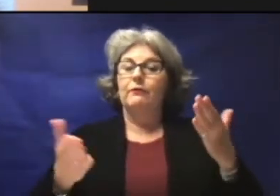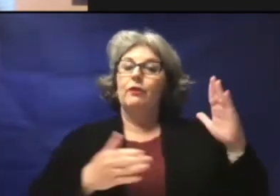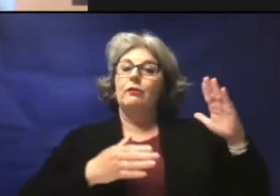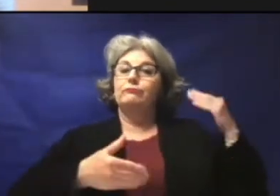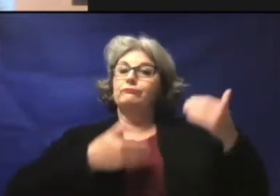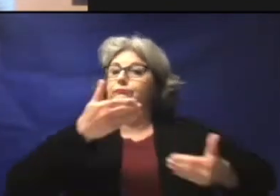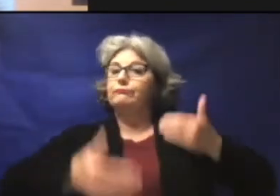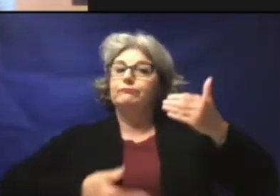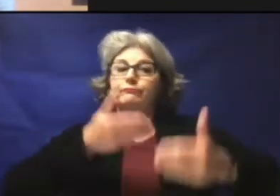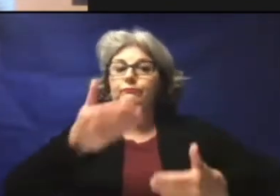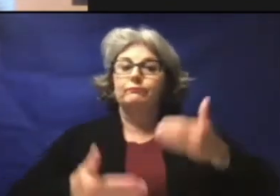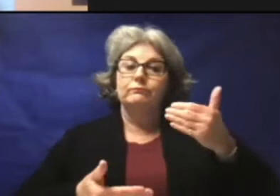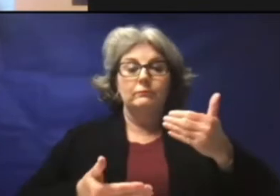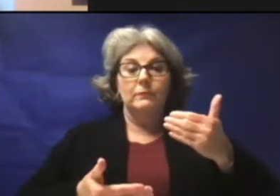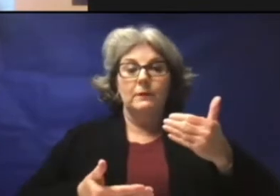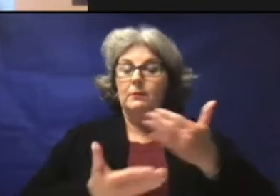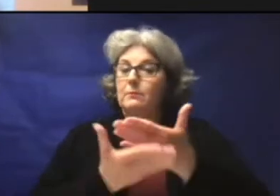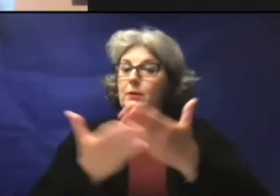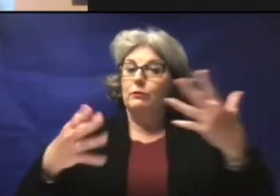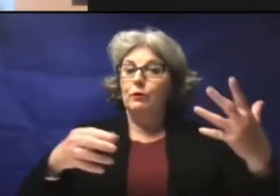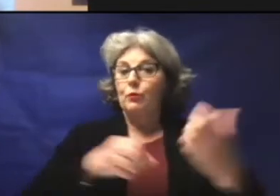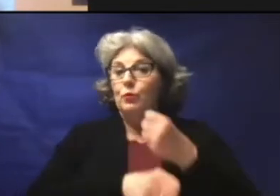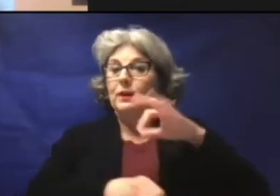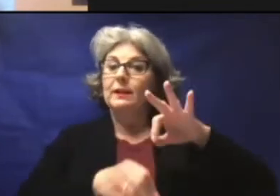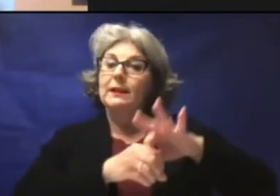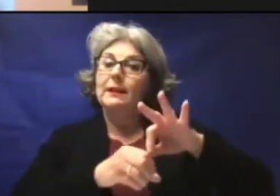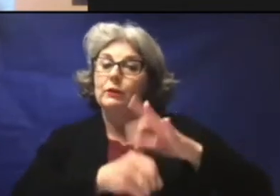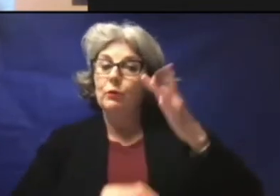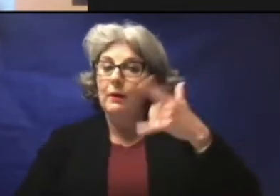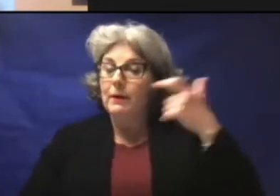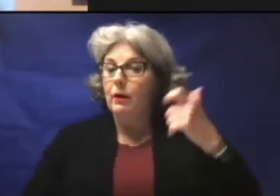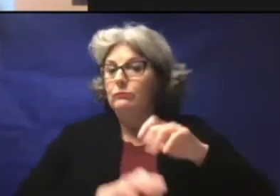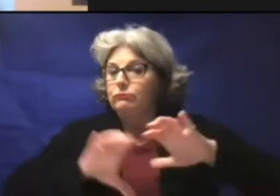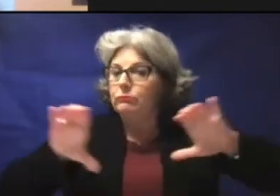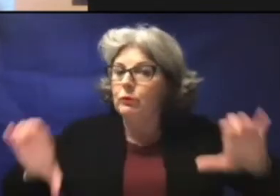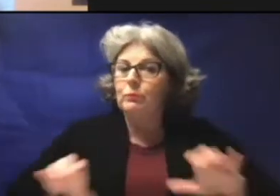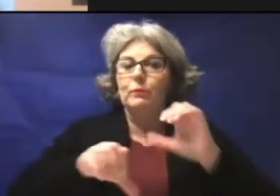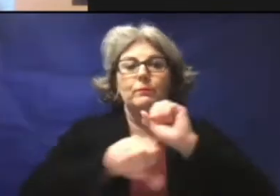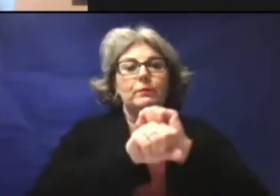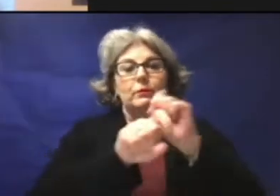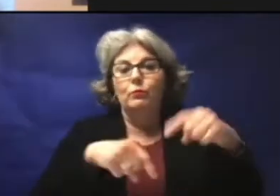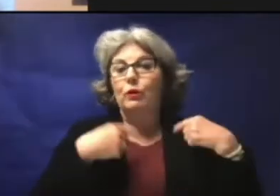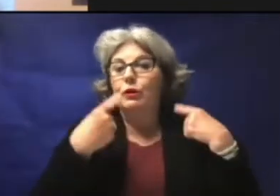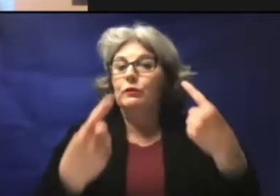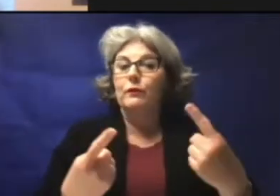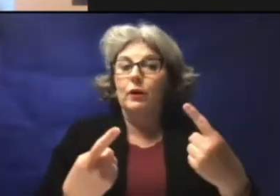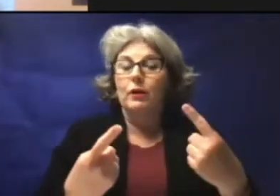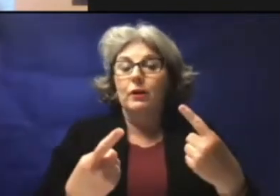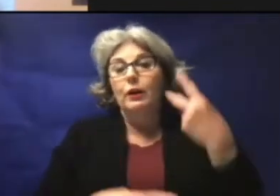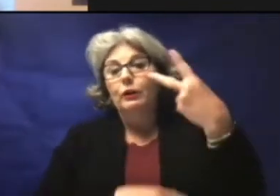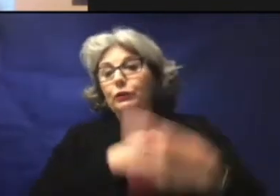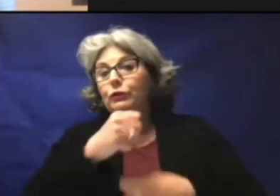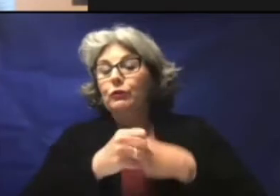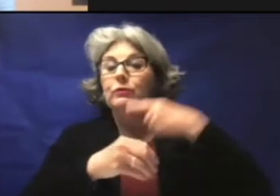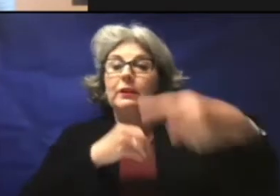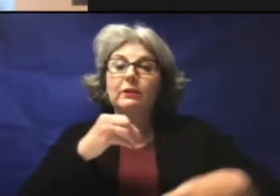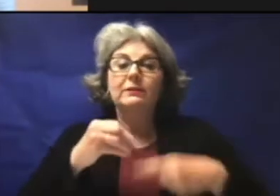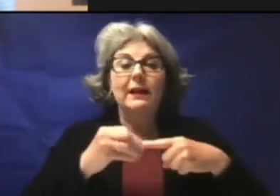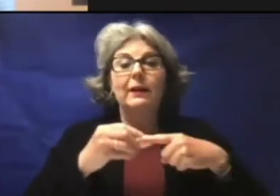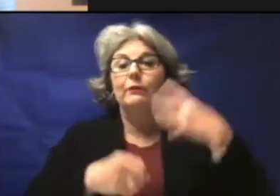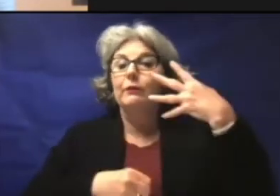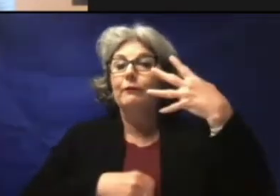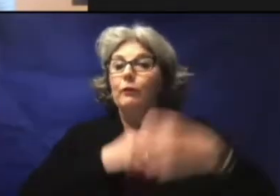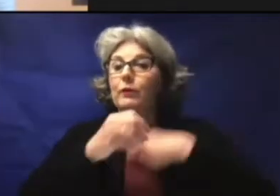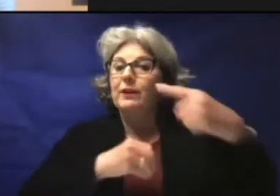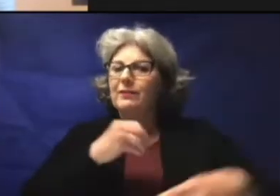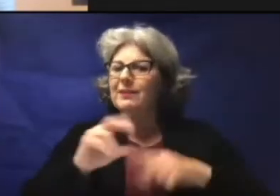versus wanting to make sure that we win elections, because the movement and the work, it goes beyond 2-year cycles. It goes beyond 4-year cycles.